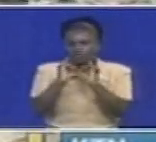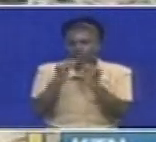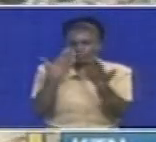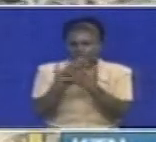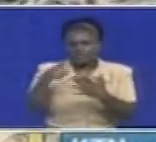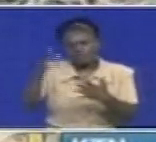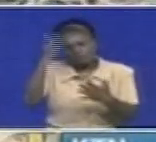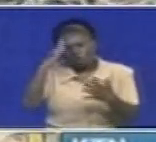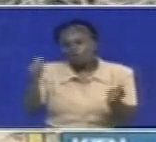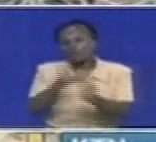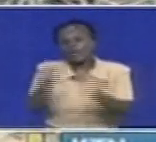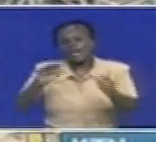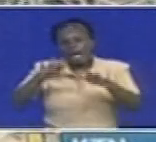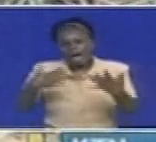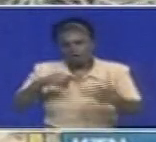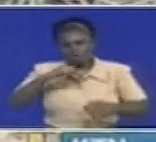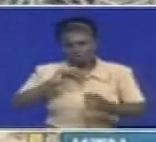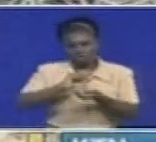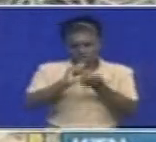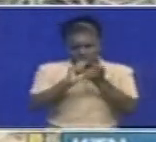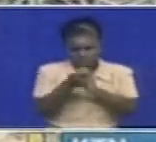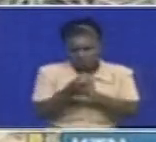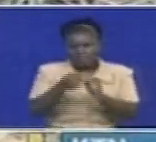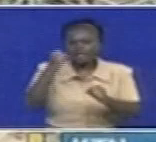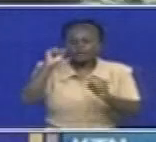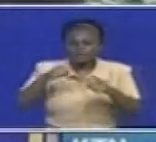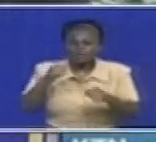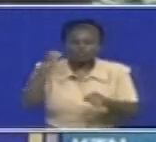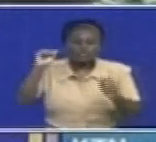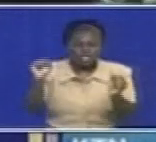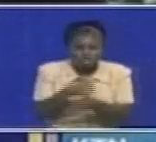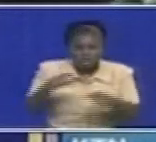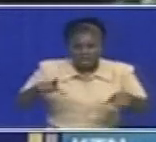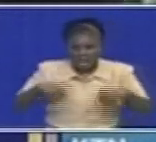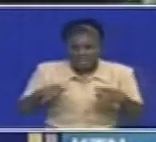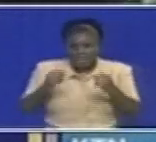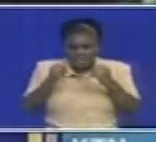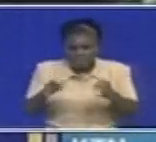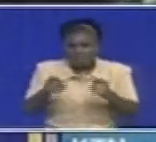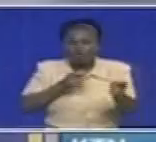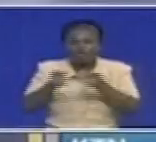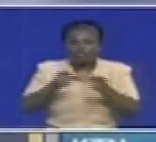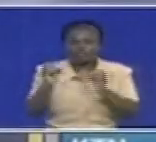all too well how these changes can lead to disastrous results if not well managed.